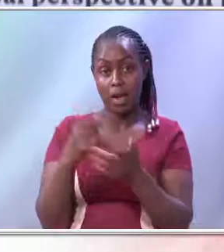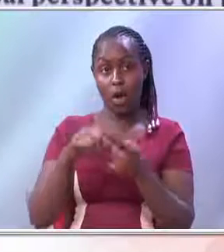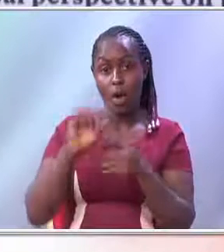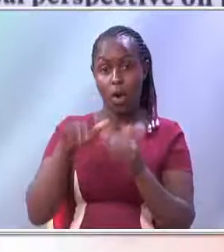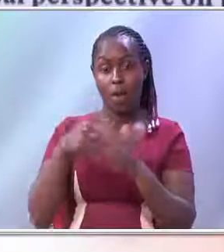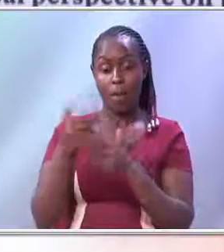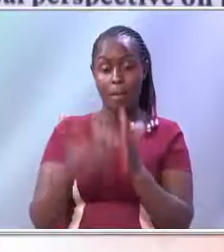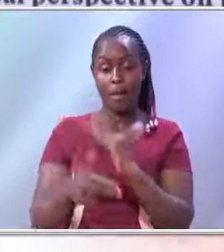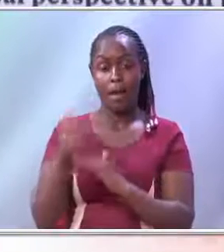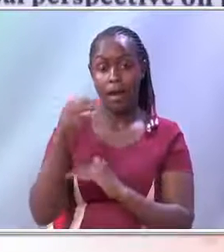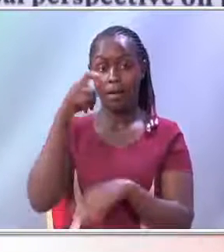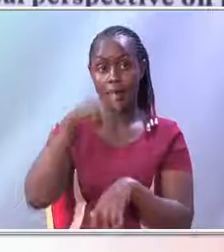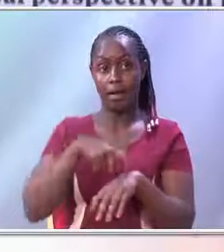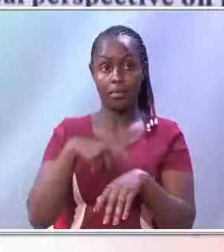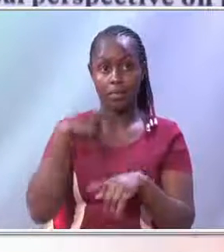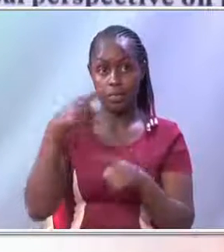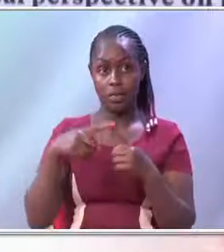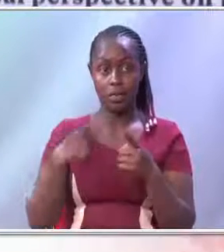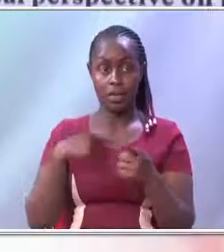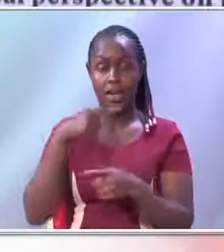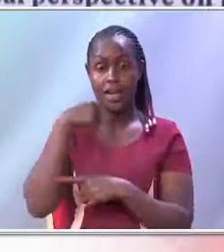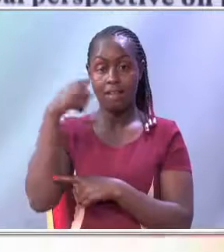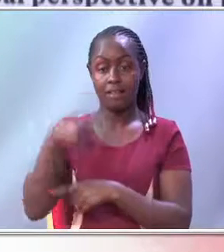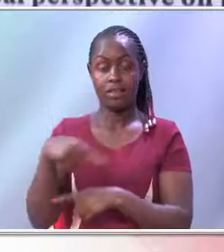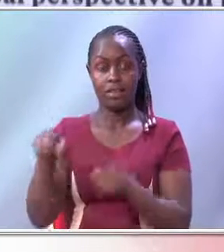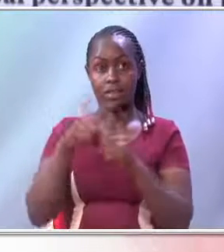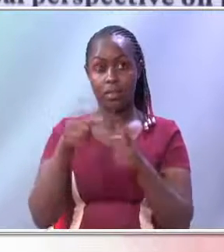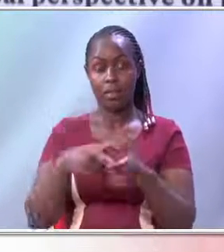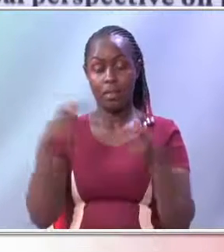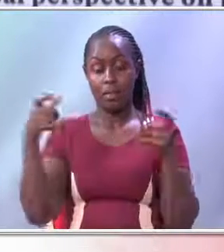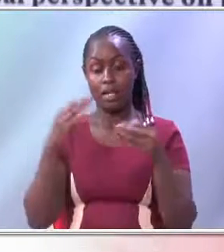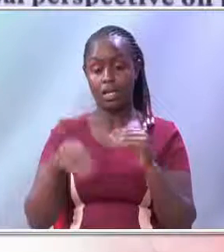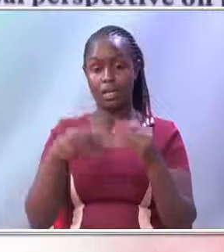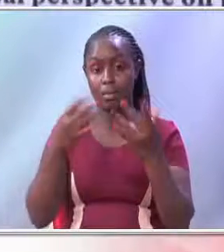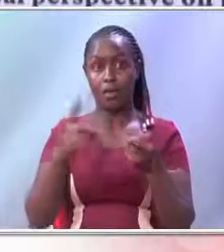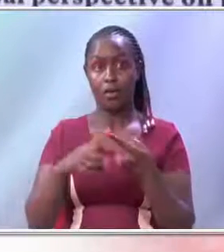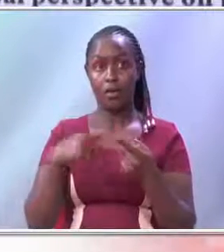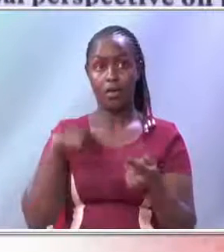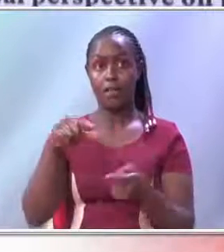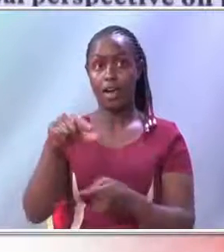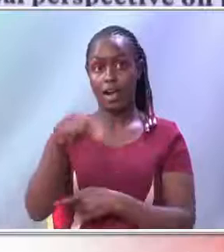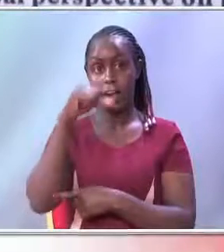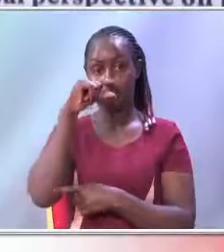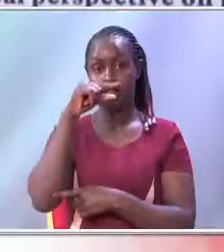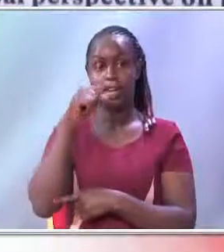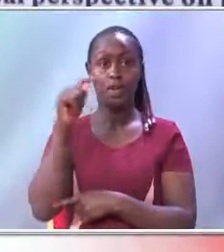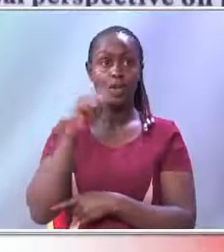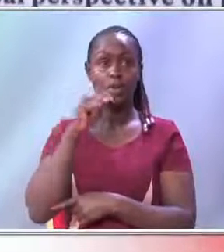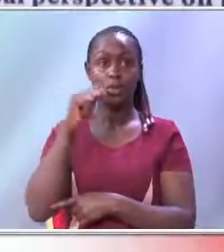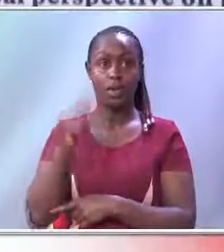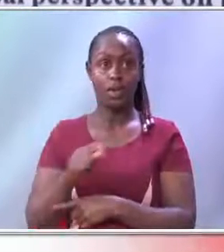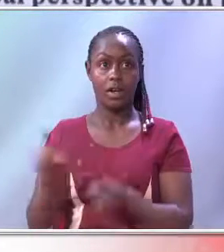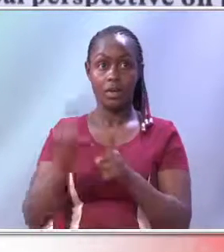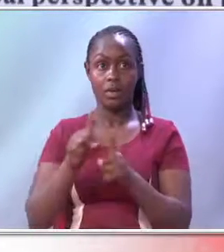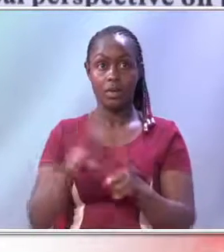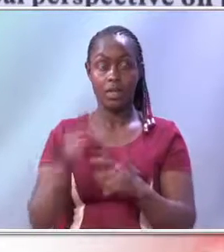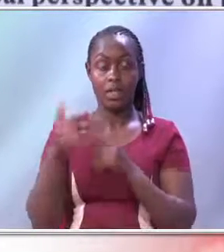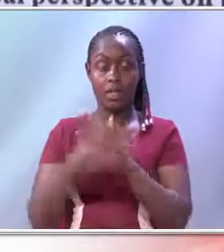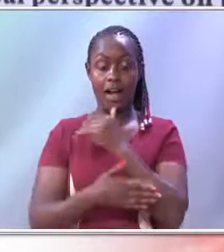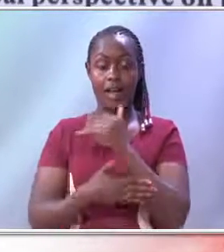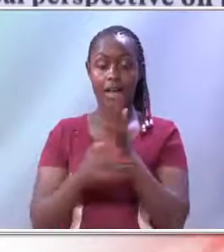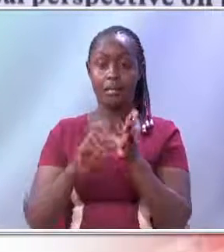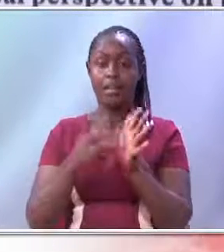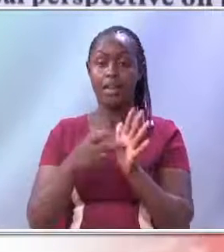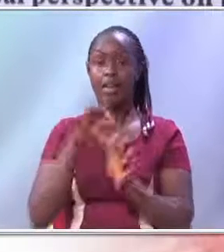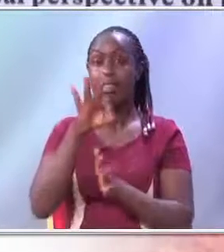you consider that Russia is one of the world's biggest suppliers of natural gas, the Ukraine and Russia between them account for almost